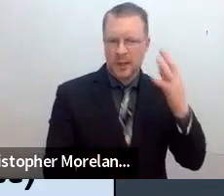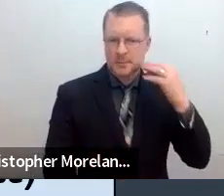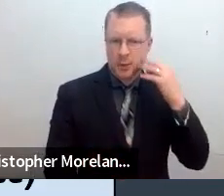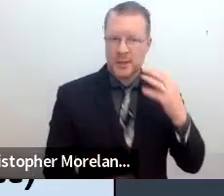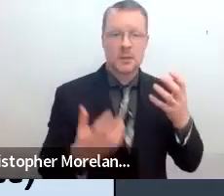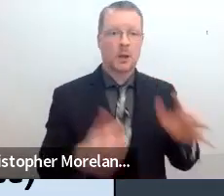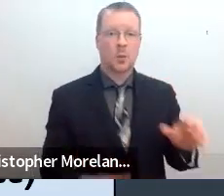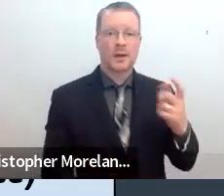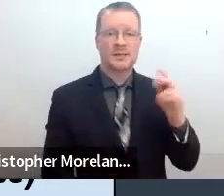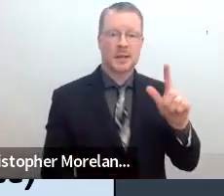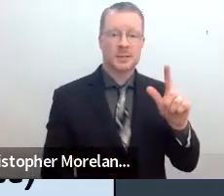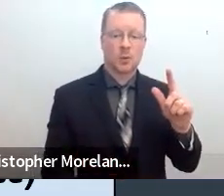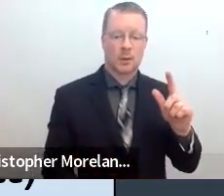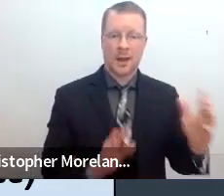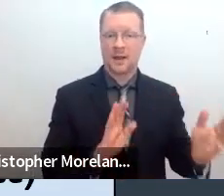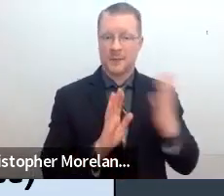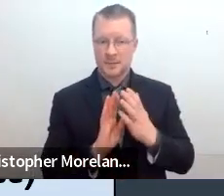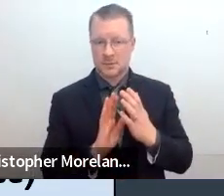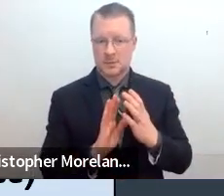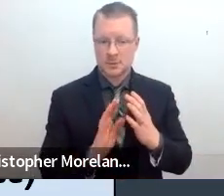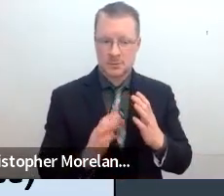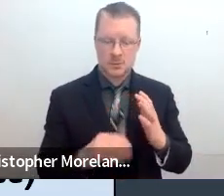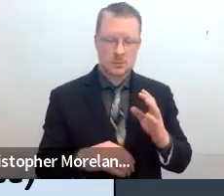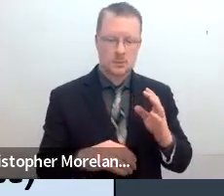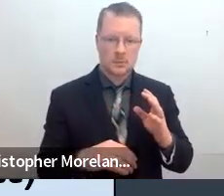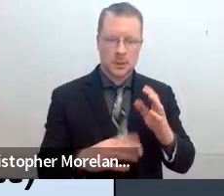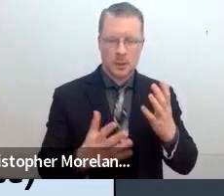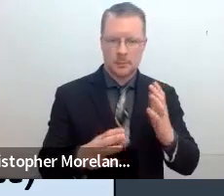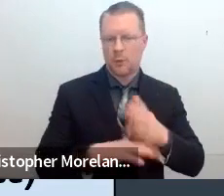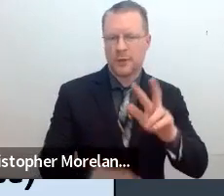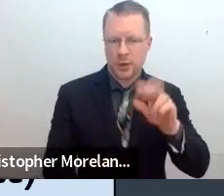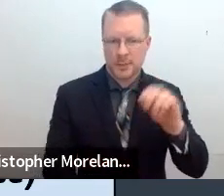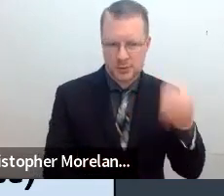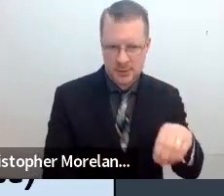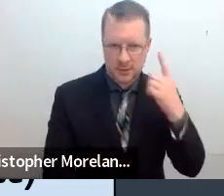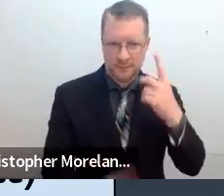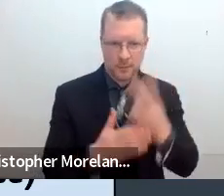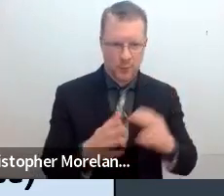Physicians with disabilities reported experiencing unwanted sexual advances